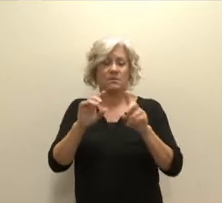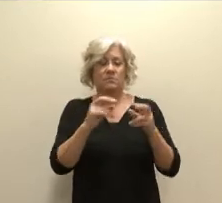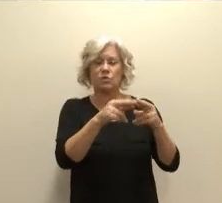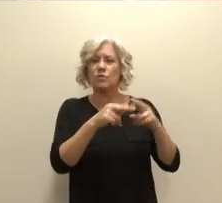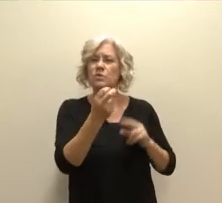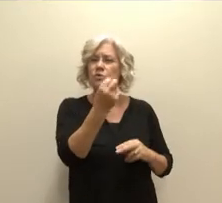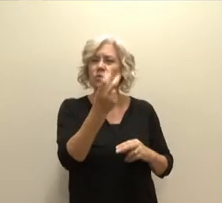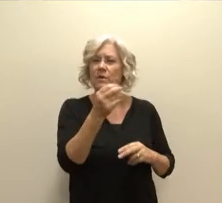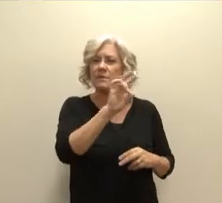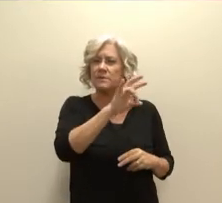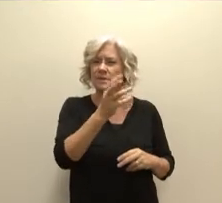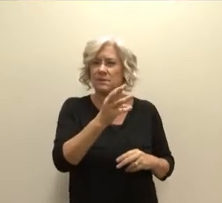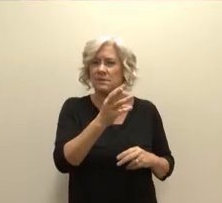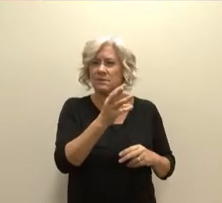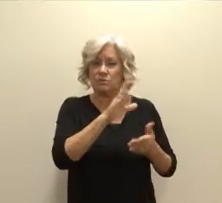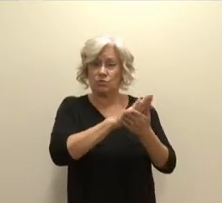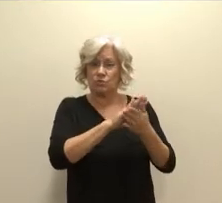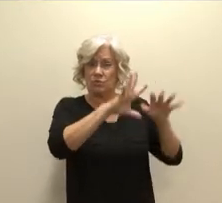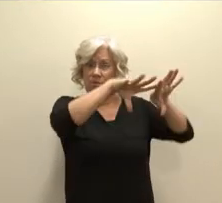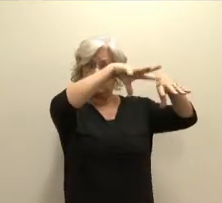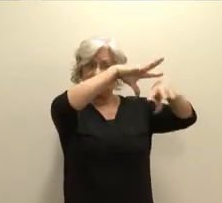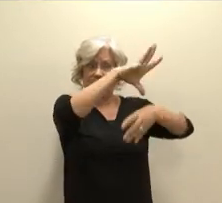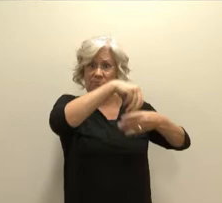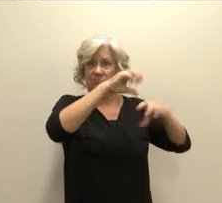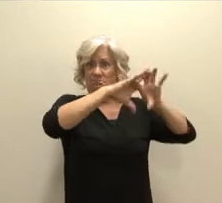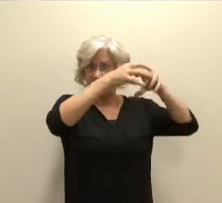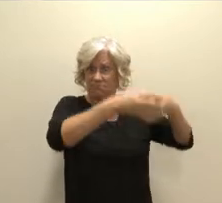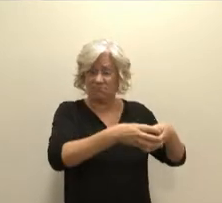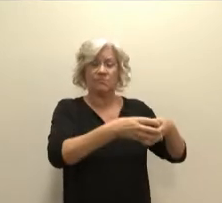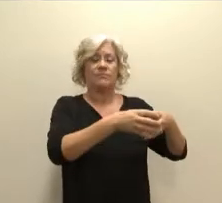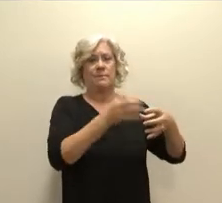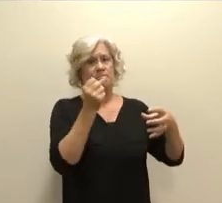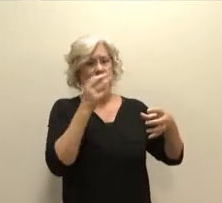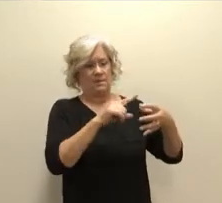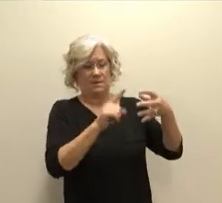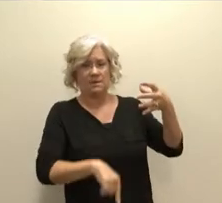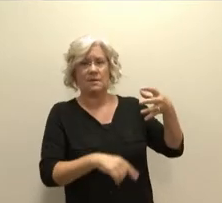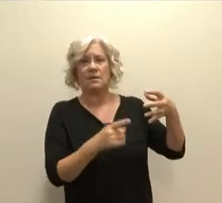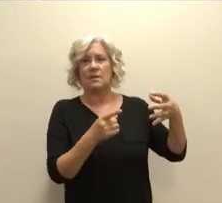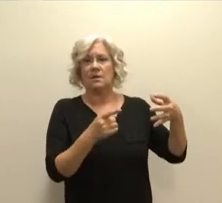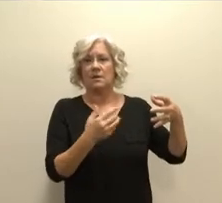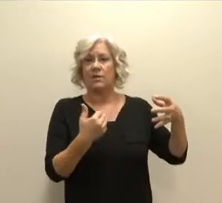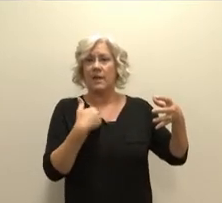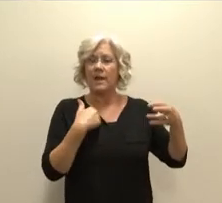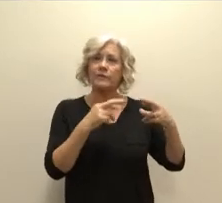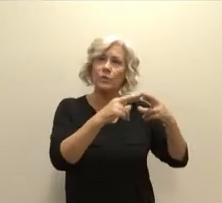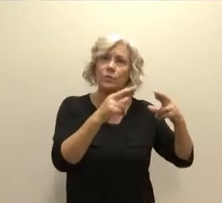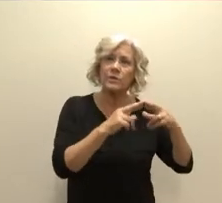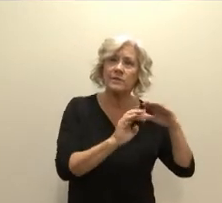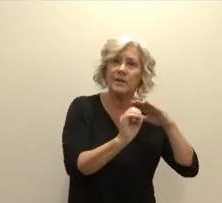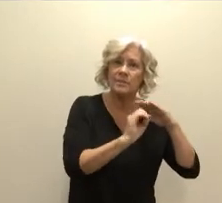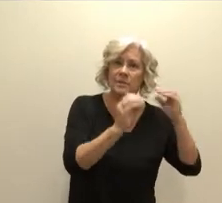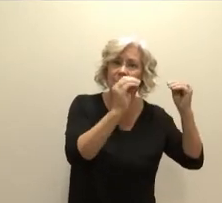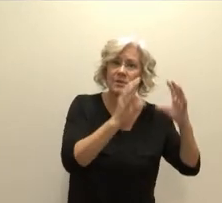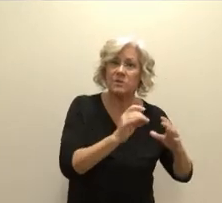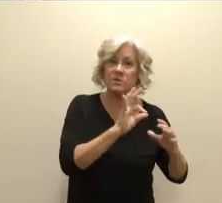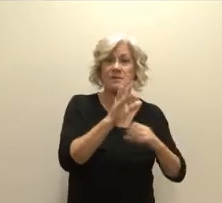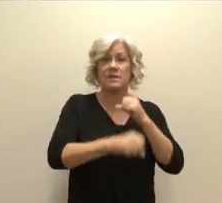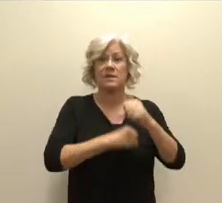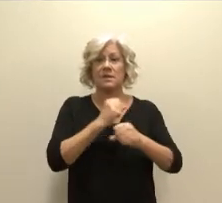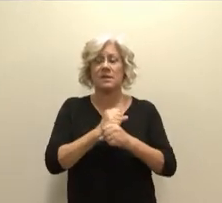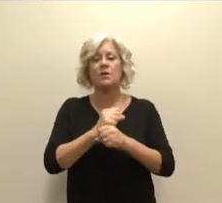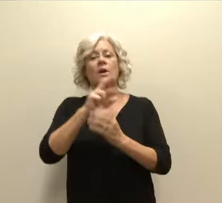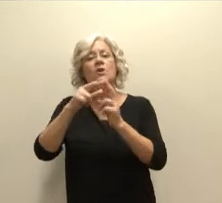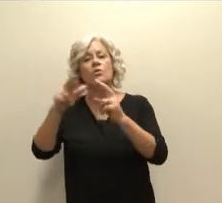it's a 12-county region, it really is vast, there are a regional elementary teacher of the year and a regional